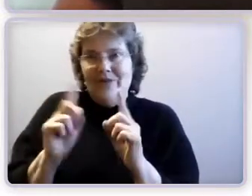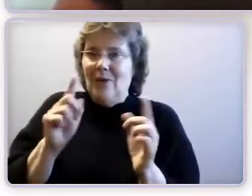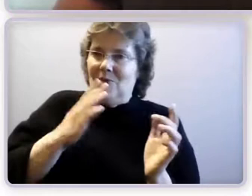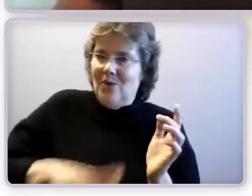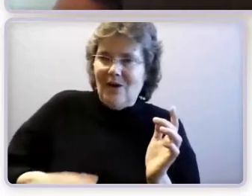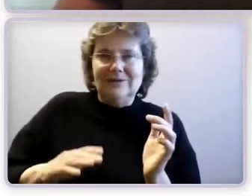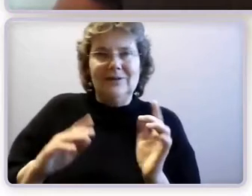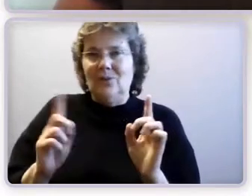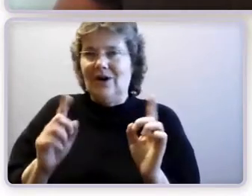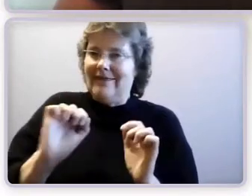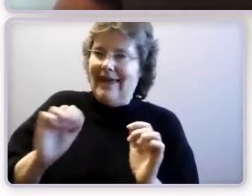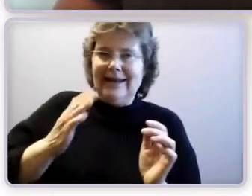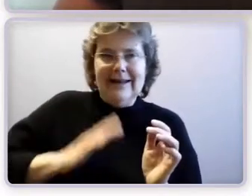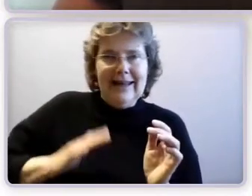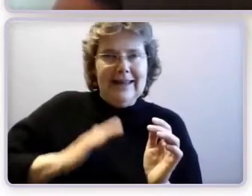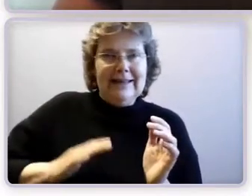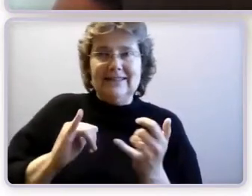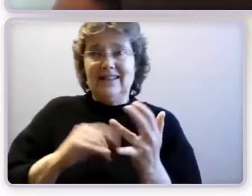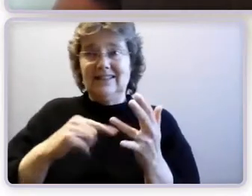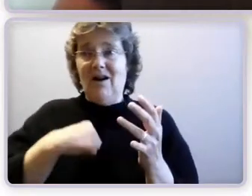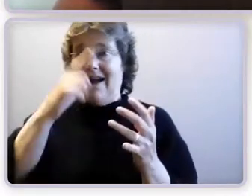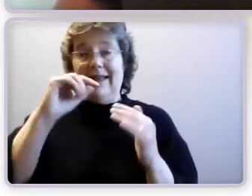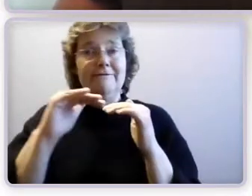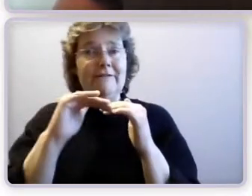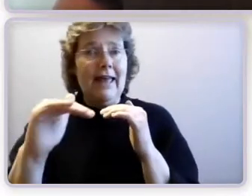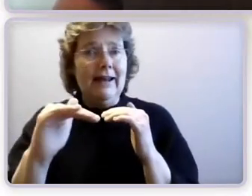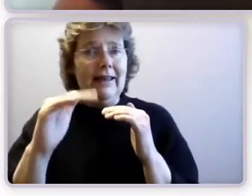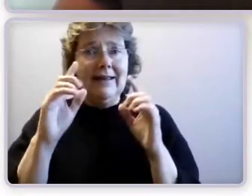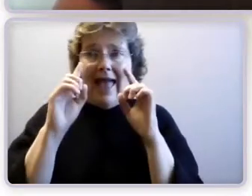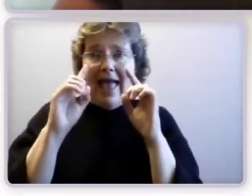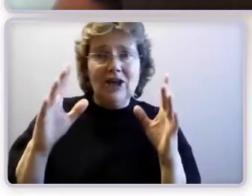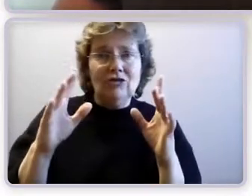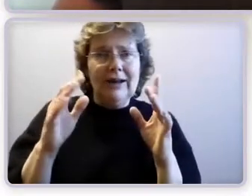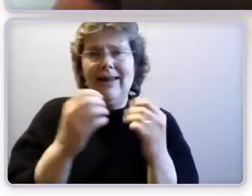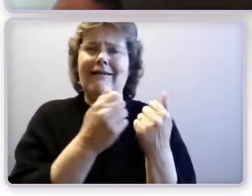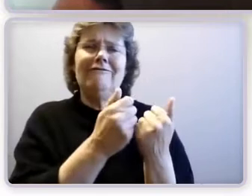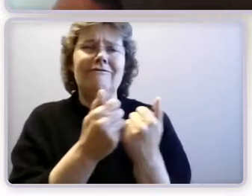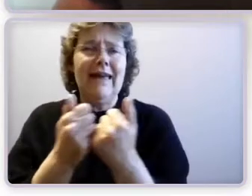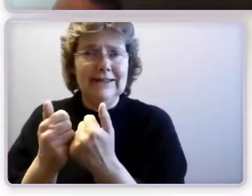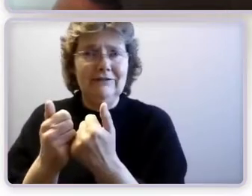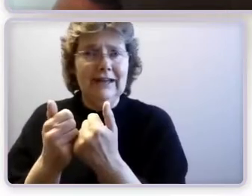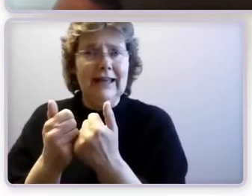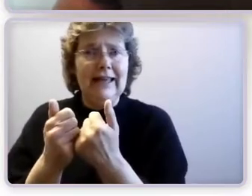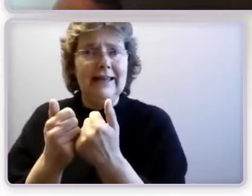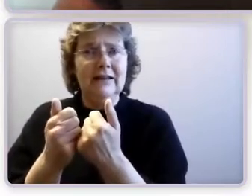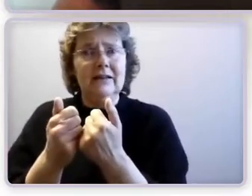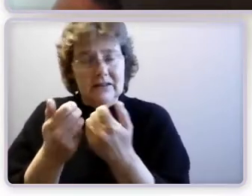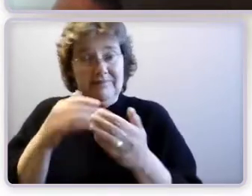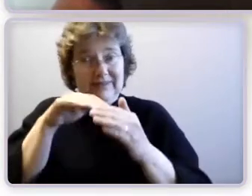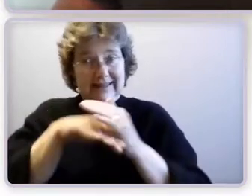fairly and accurately, but effectively as well, put them forwards to the NDIA in a planning meeting as